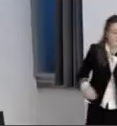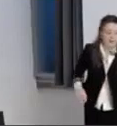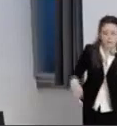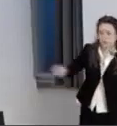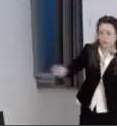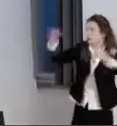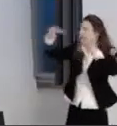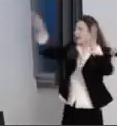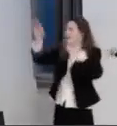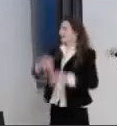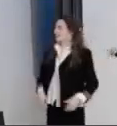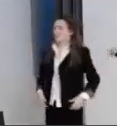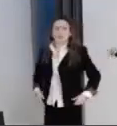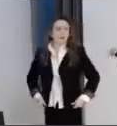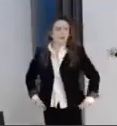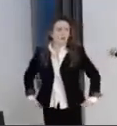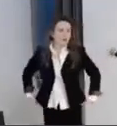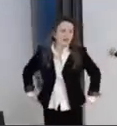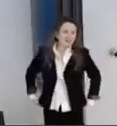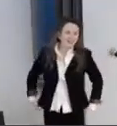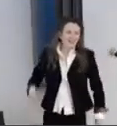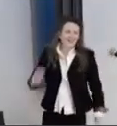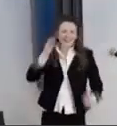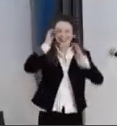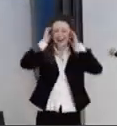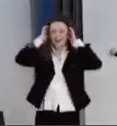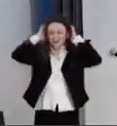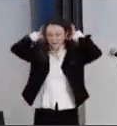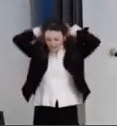Okay, I'm just going to let this whiff around the room.